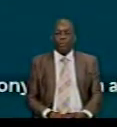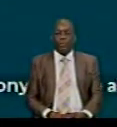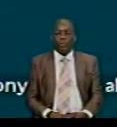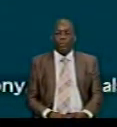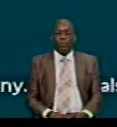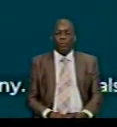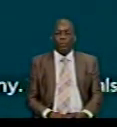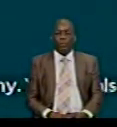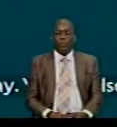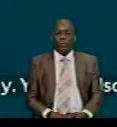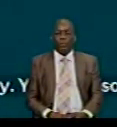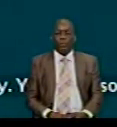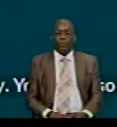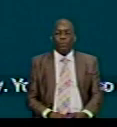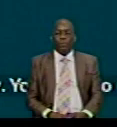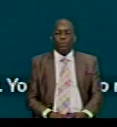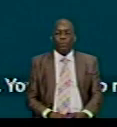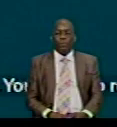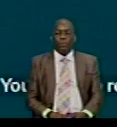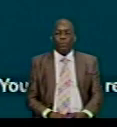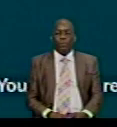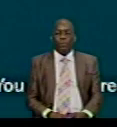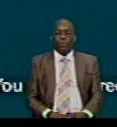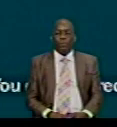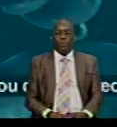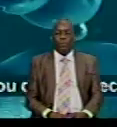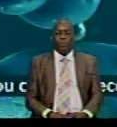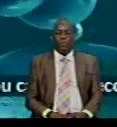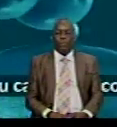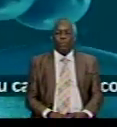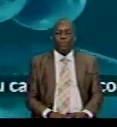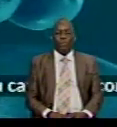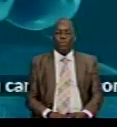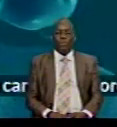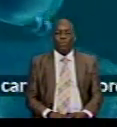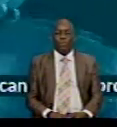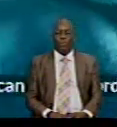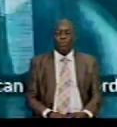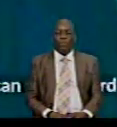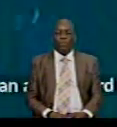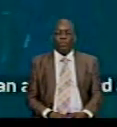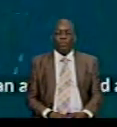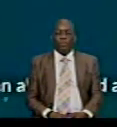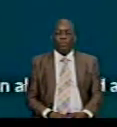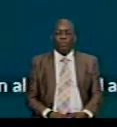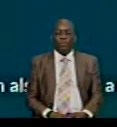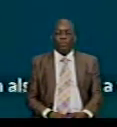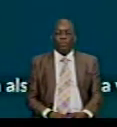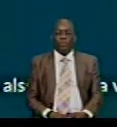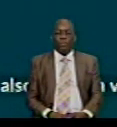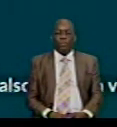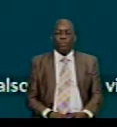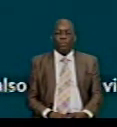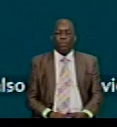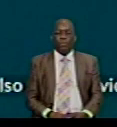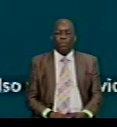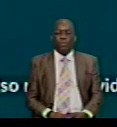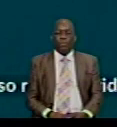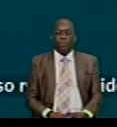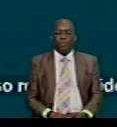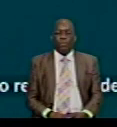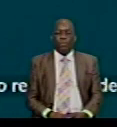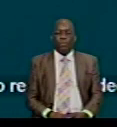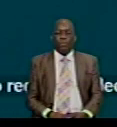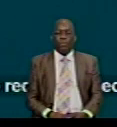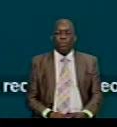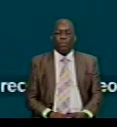we bring you this testimony from Nigeria, where Alasuadura Oluwatu Tuyi is testifying